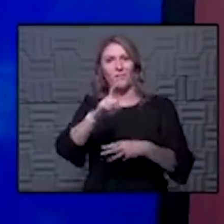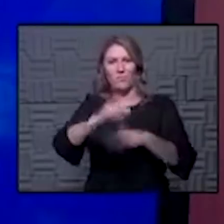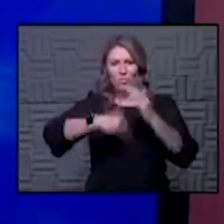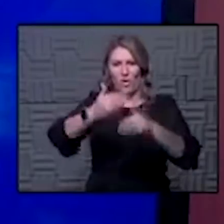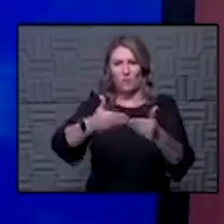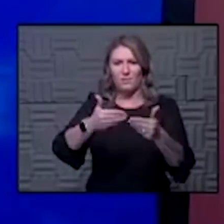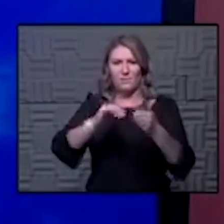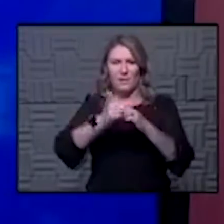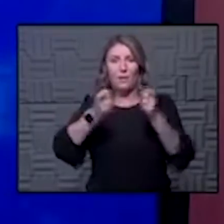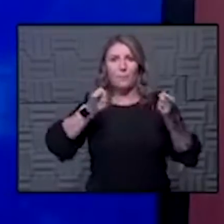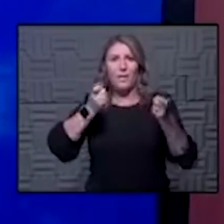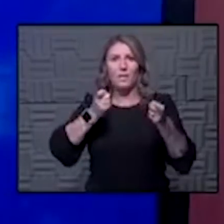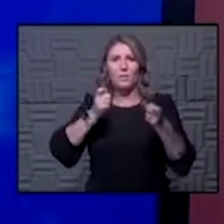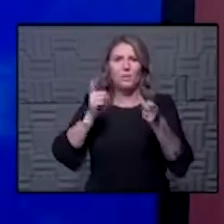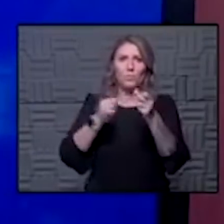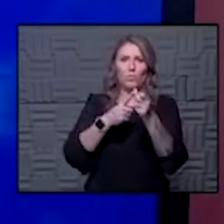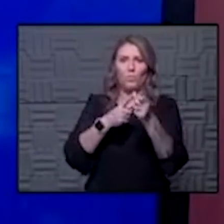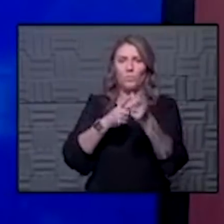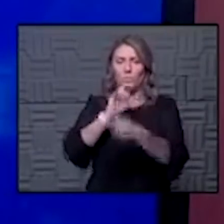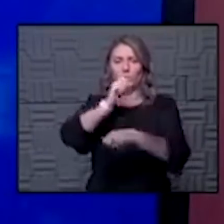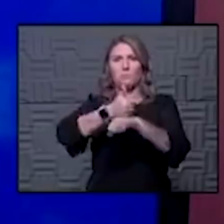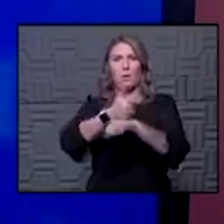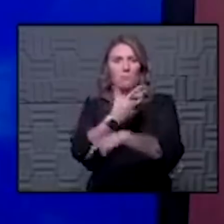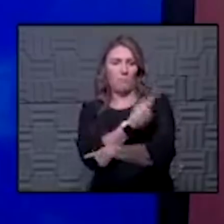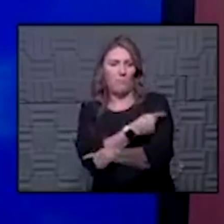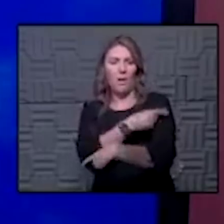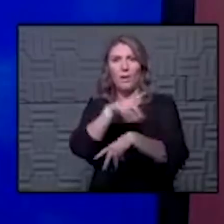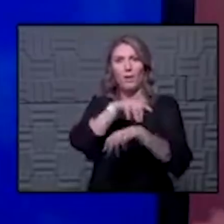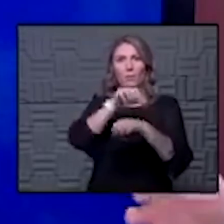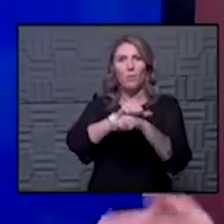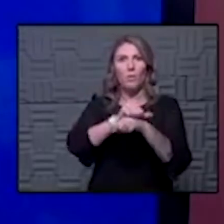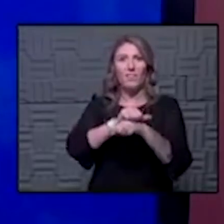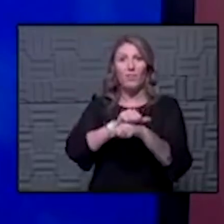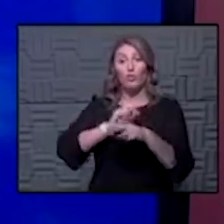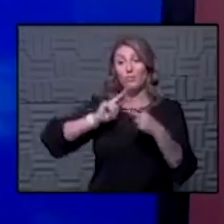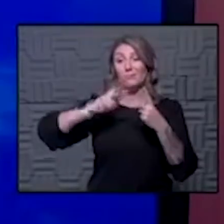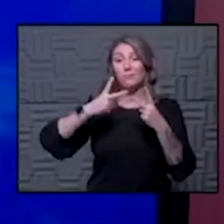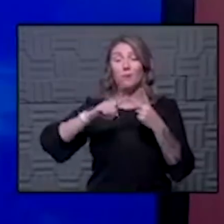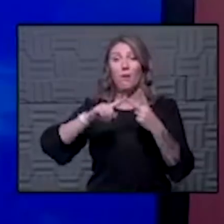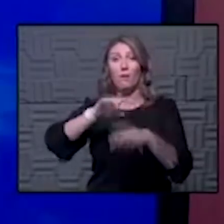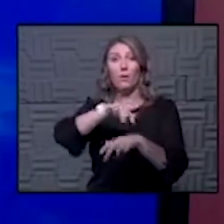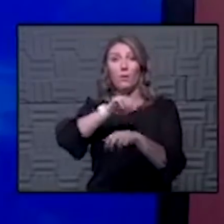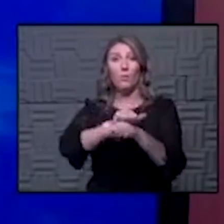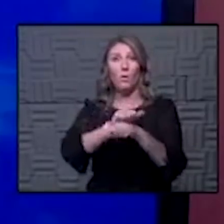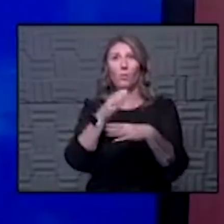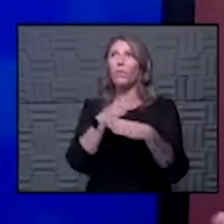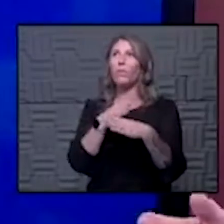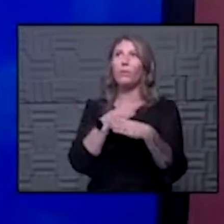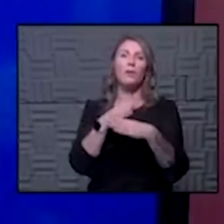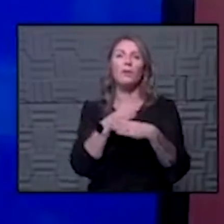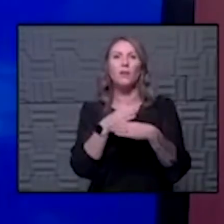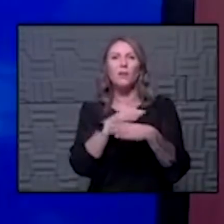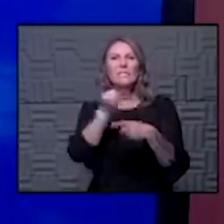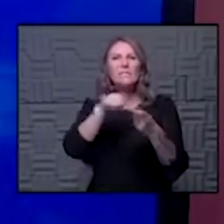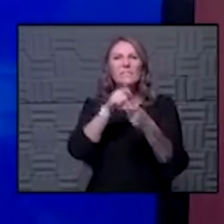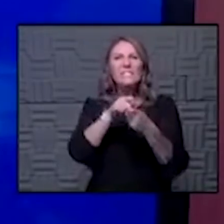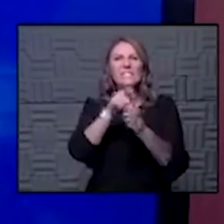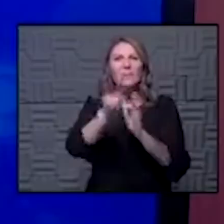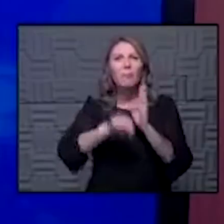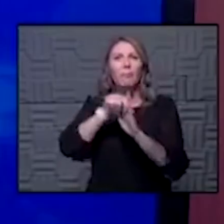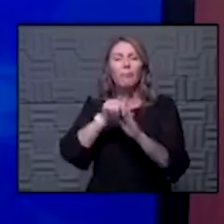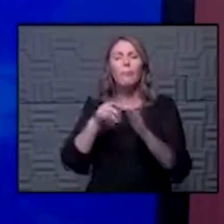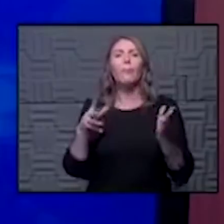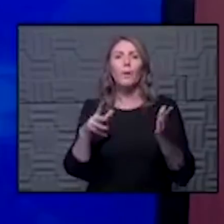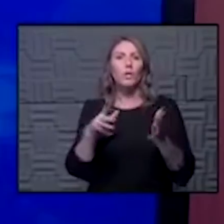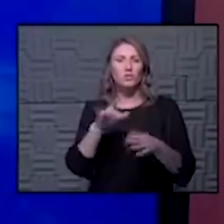of when we set up your first vaccination appointment. There's a second appointment within a defined period after that.